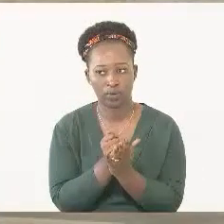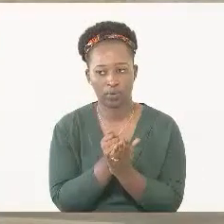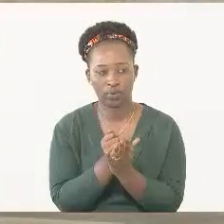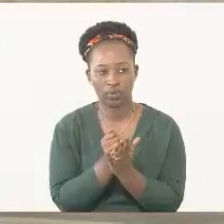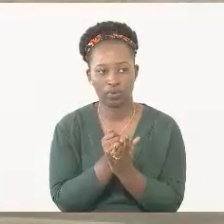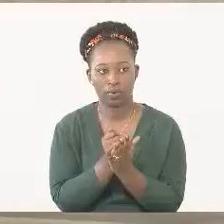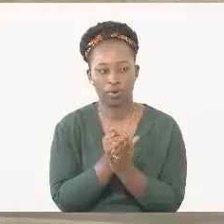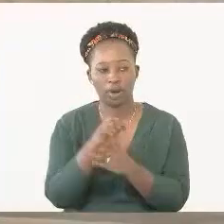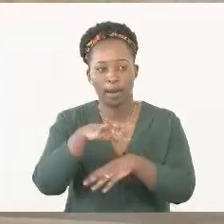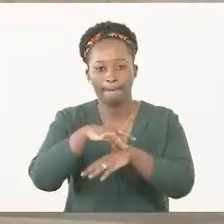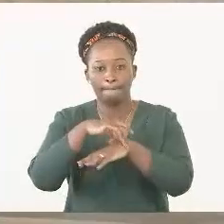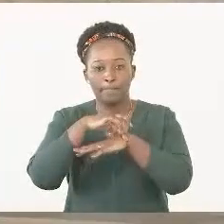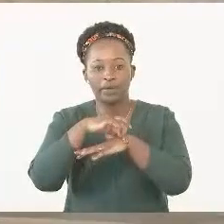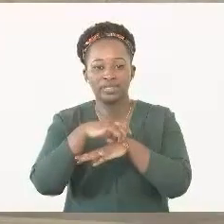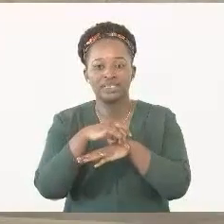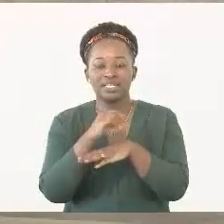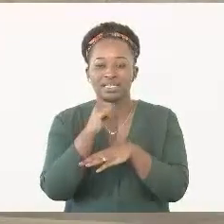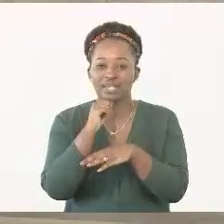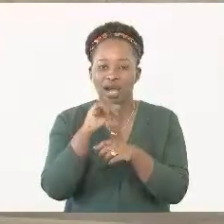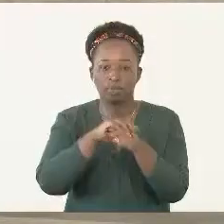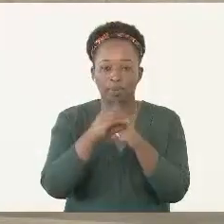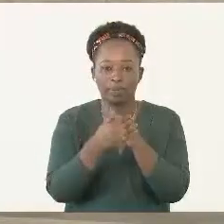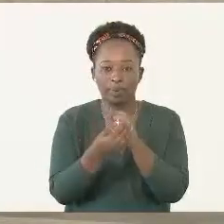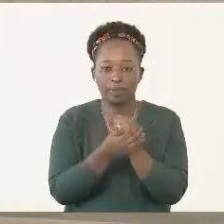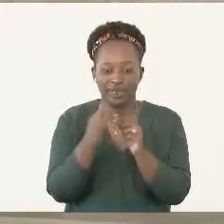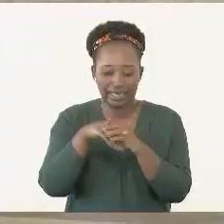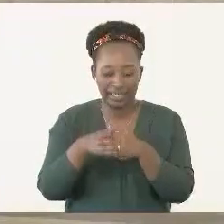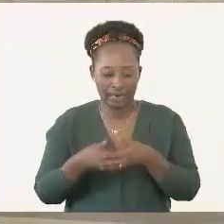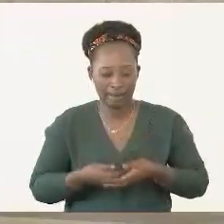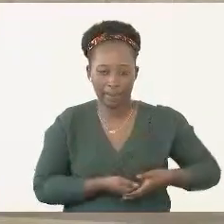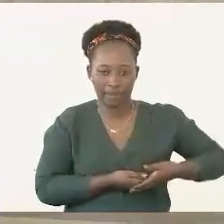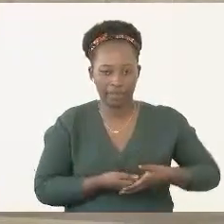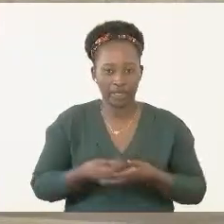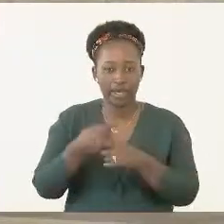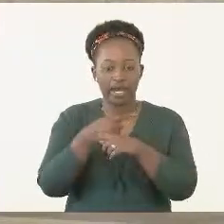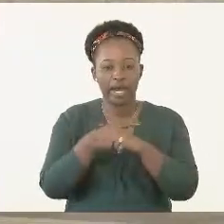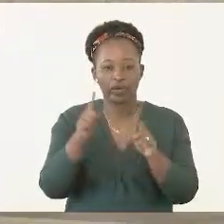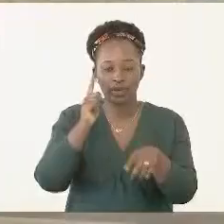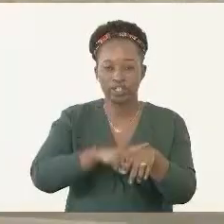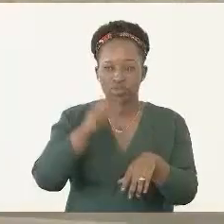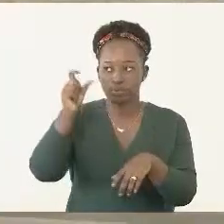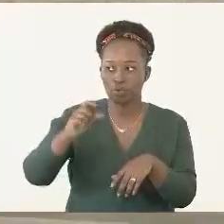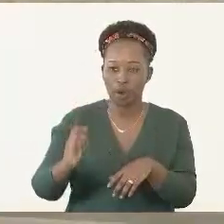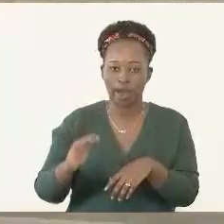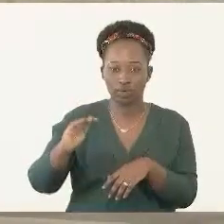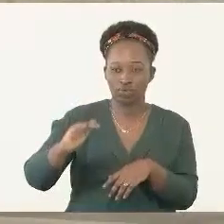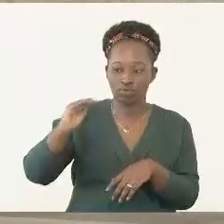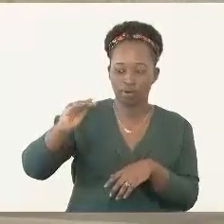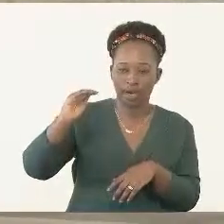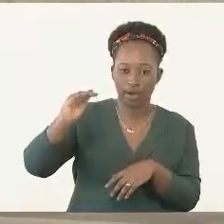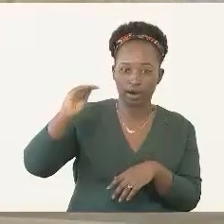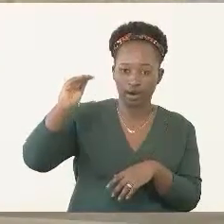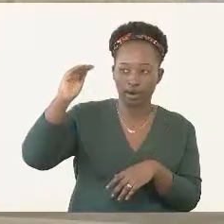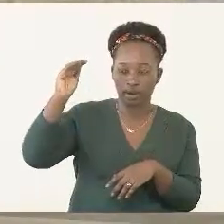because bones are not yet fused in a baby. But when a person grows up to